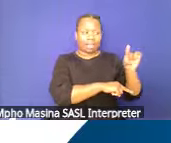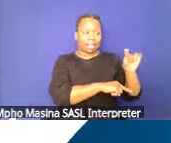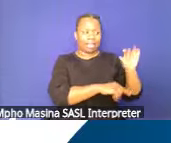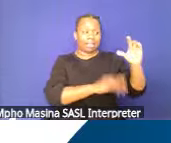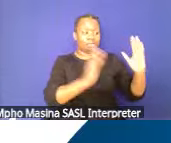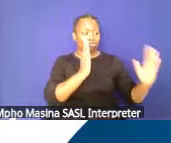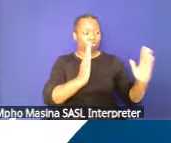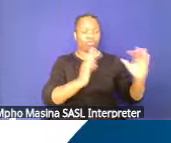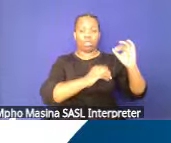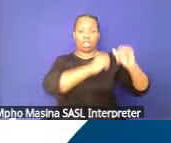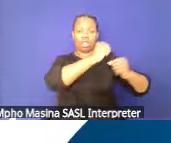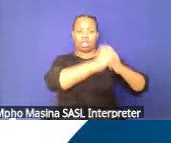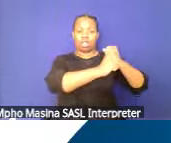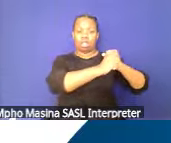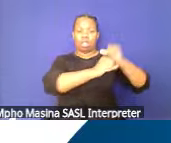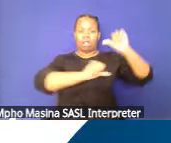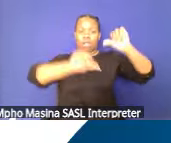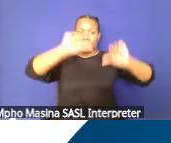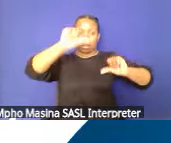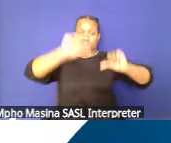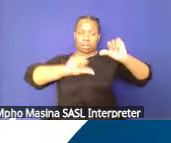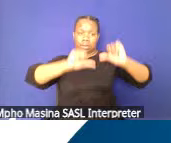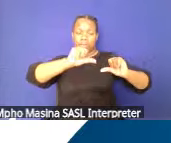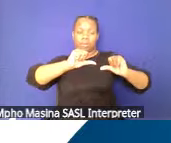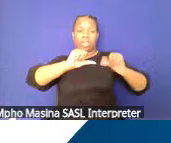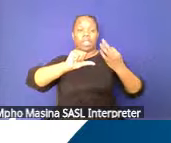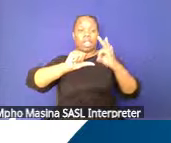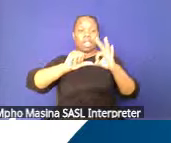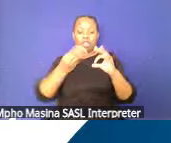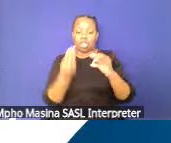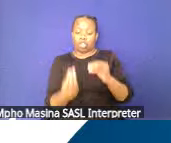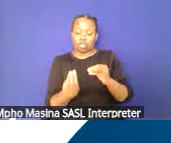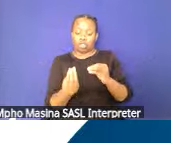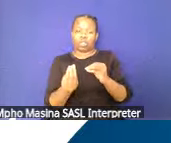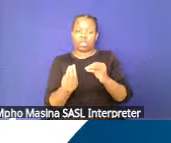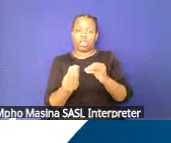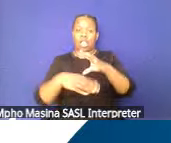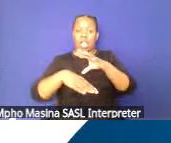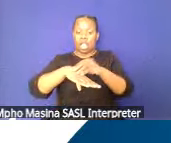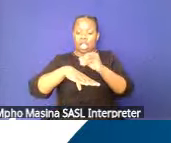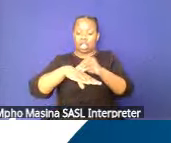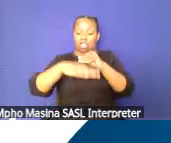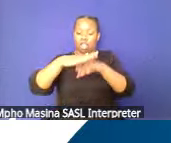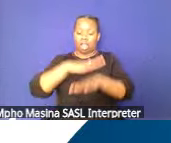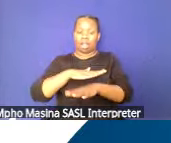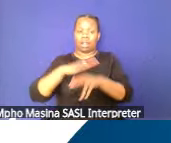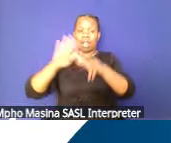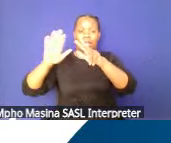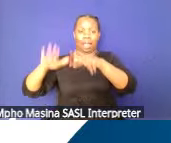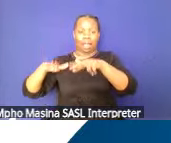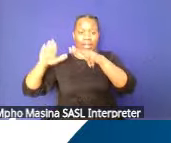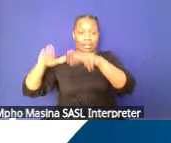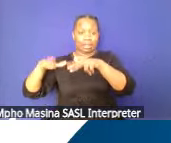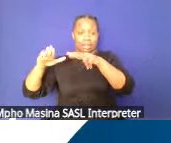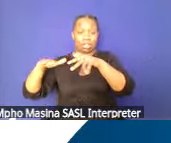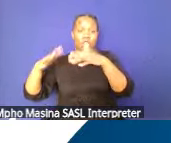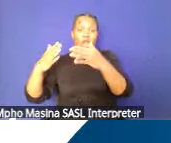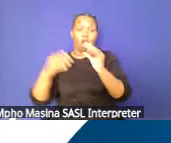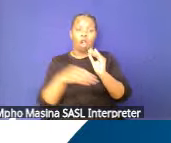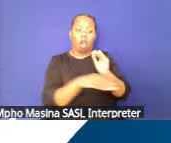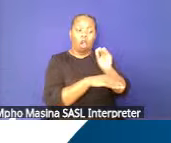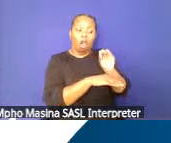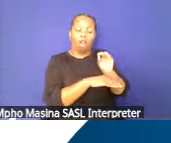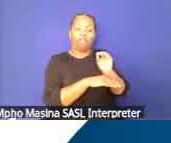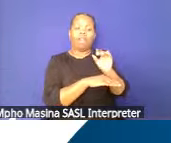Okay? If the child is under the age of 18, if the child is over the age of 18